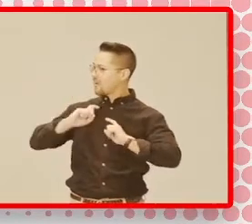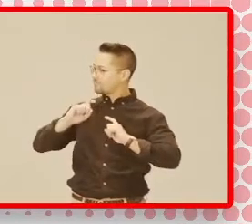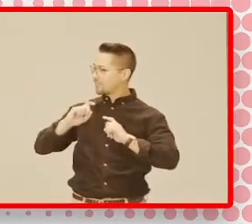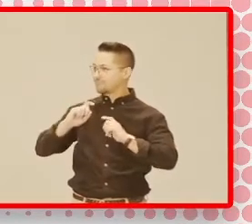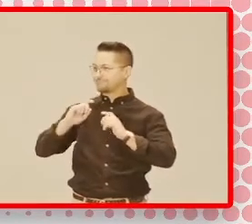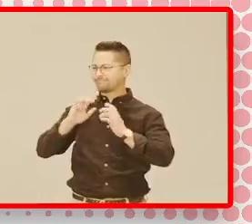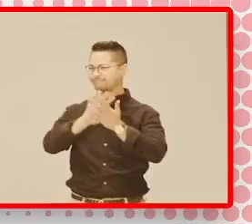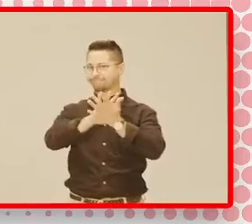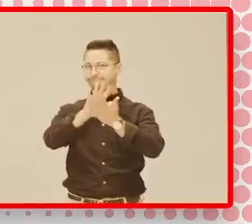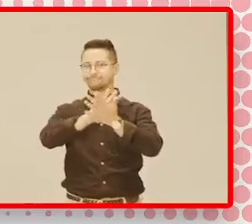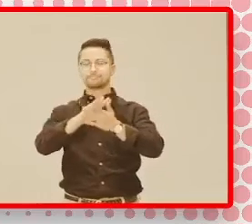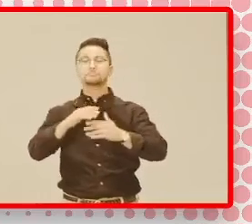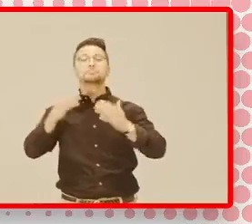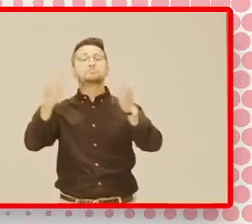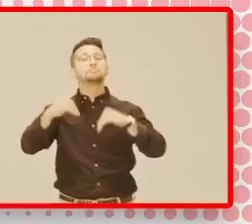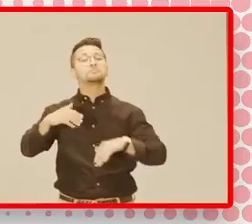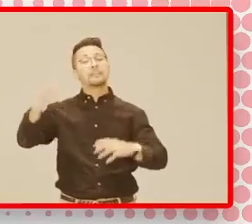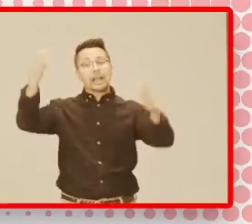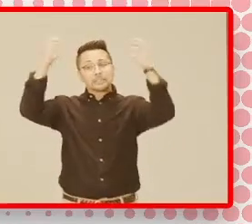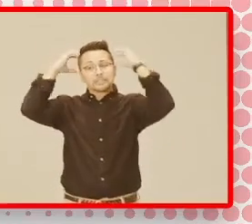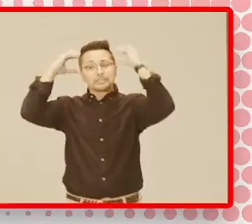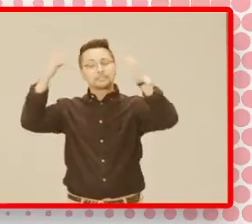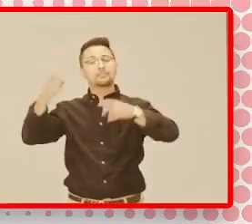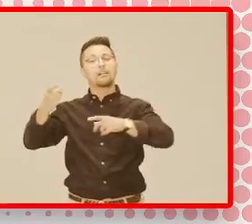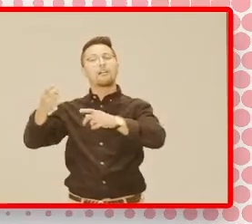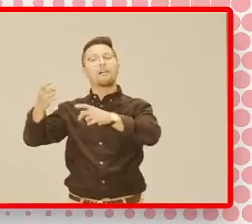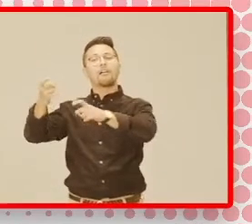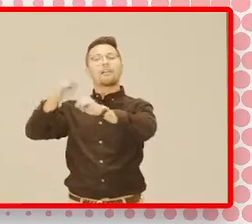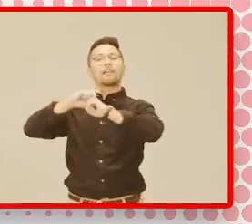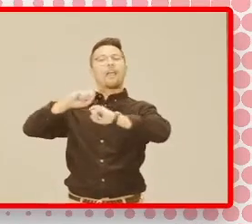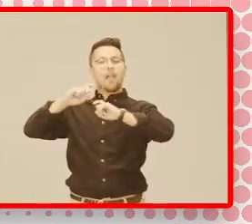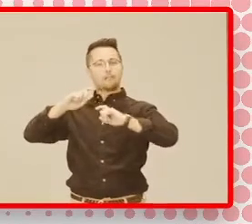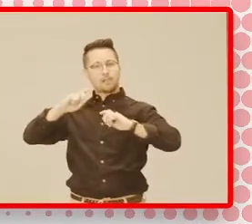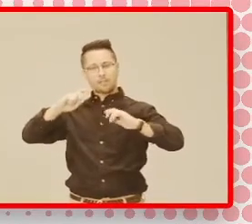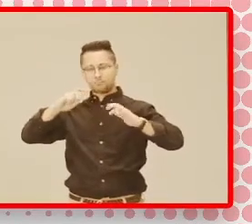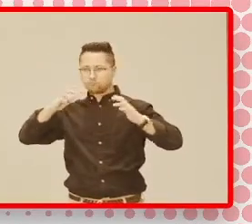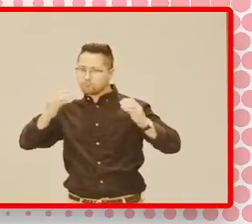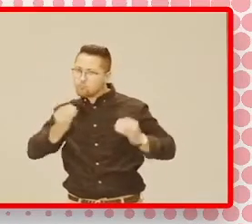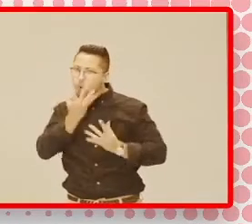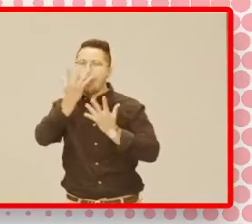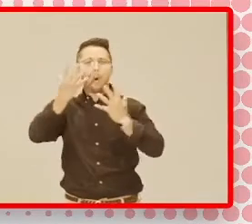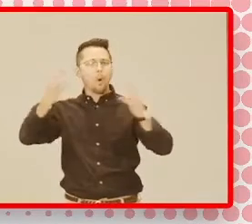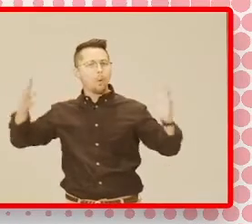Disney gave me a Harris Welcome,